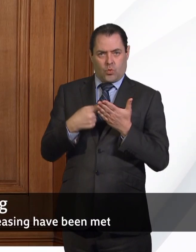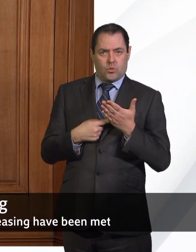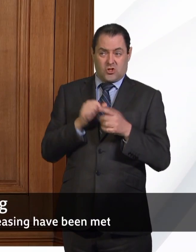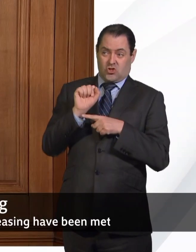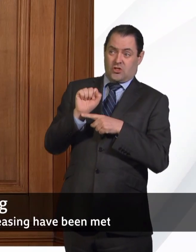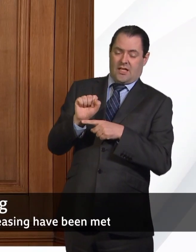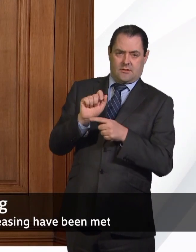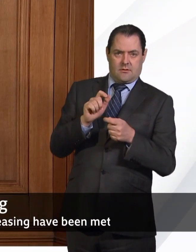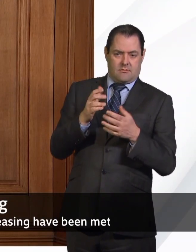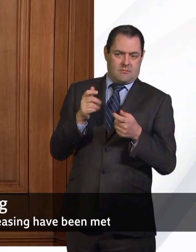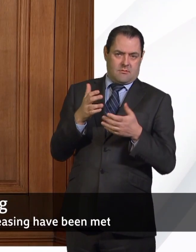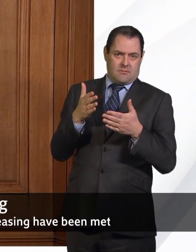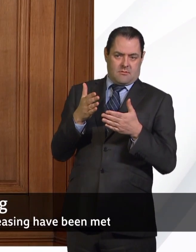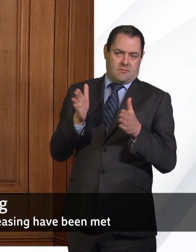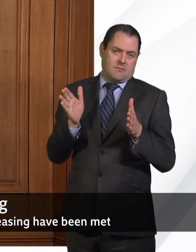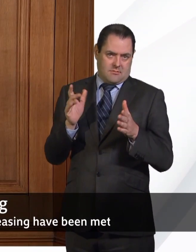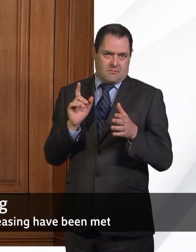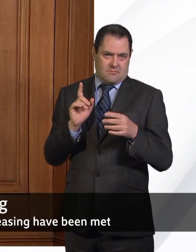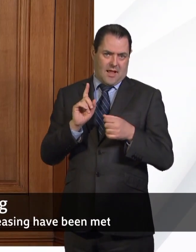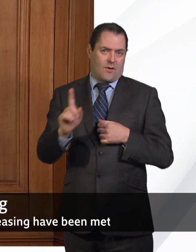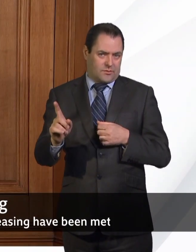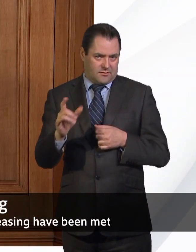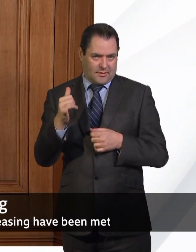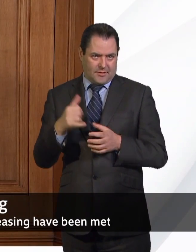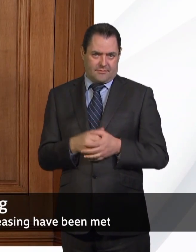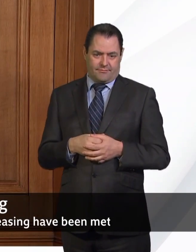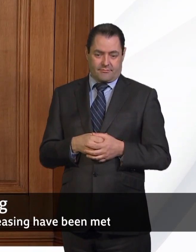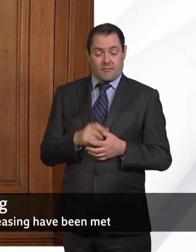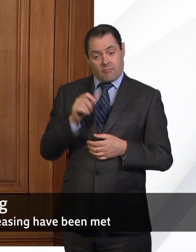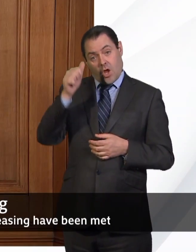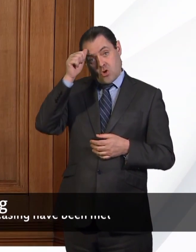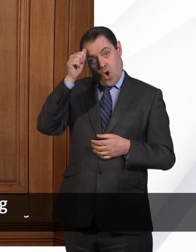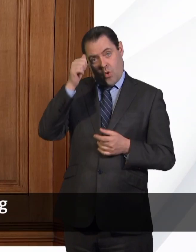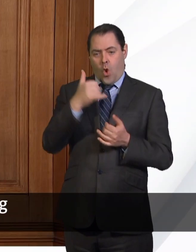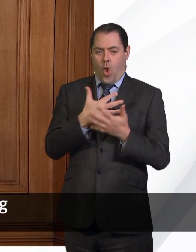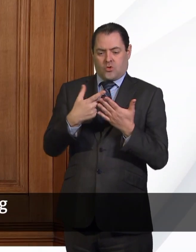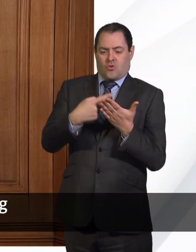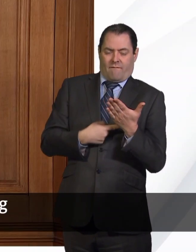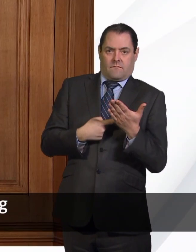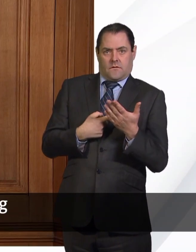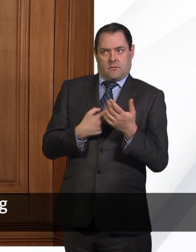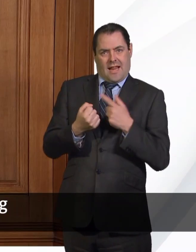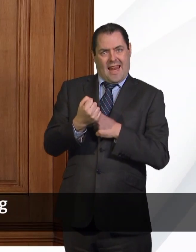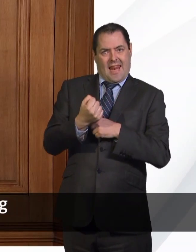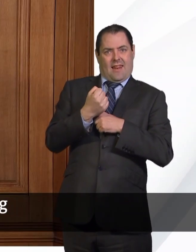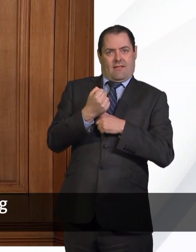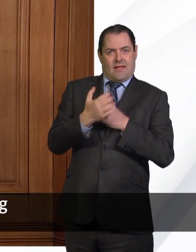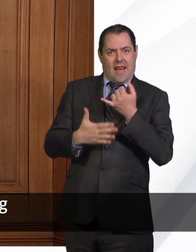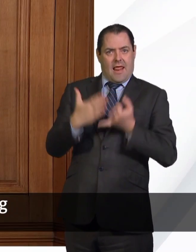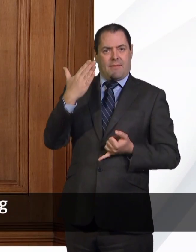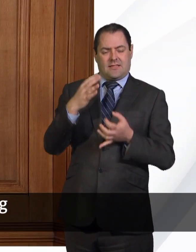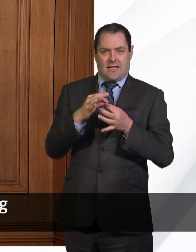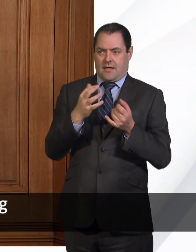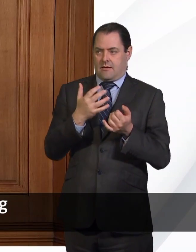shielding, but fully appreciate the very considerable constraints it's put on people and the very